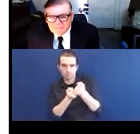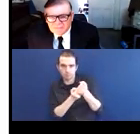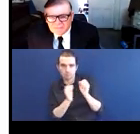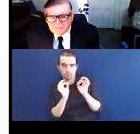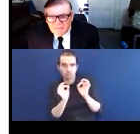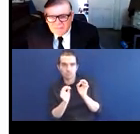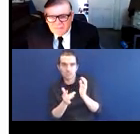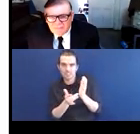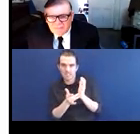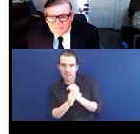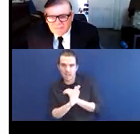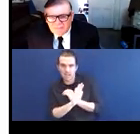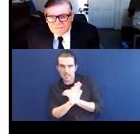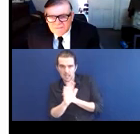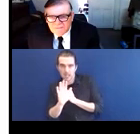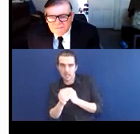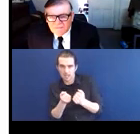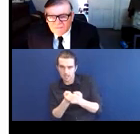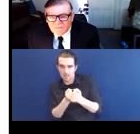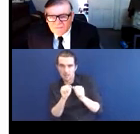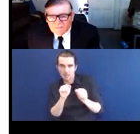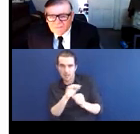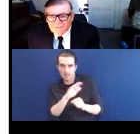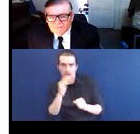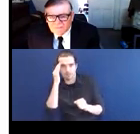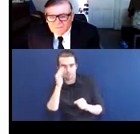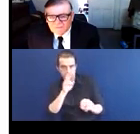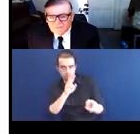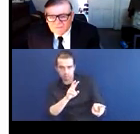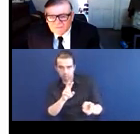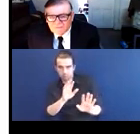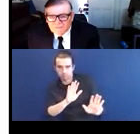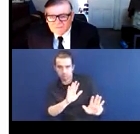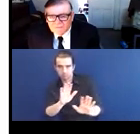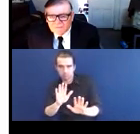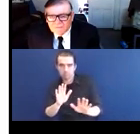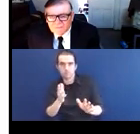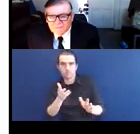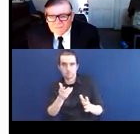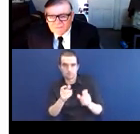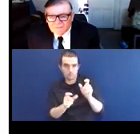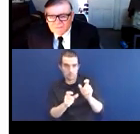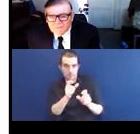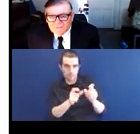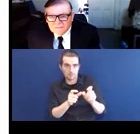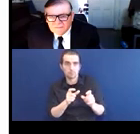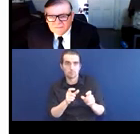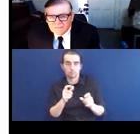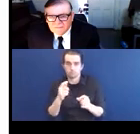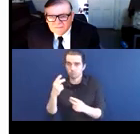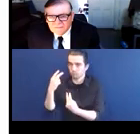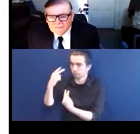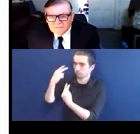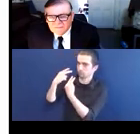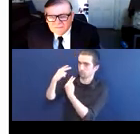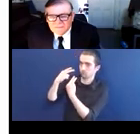who was assessed accordingly is in fact disabled and is in fact eligible for the grant. There are 3